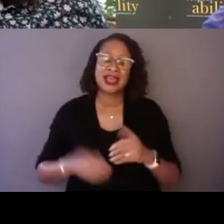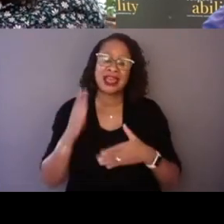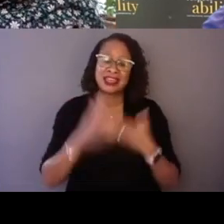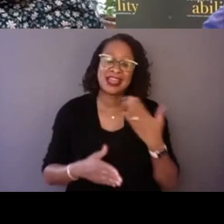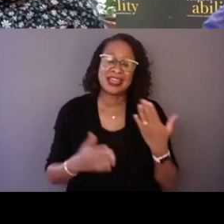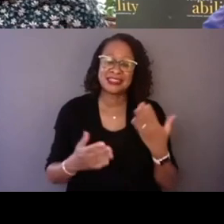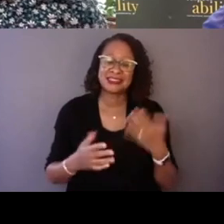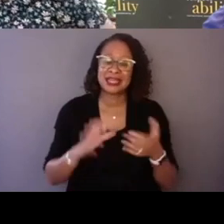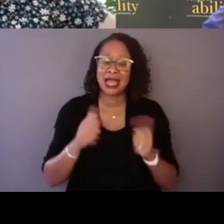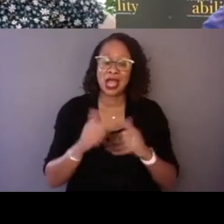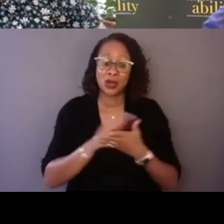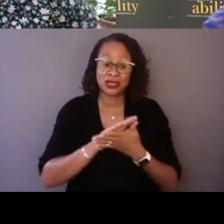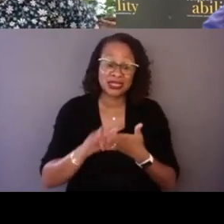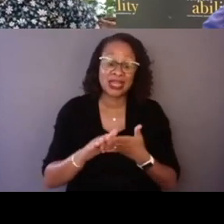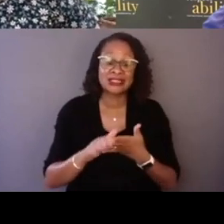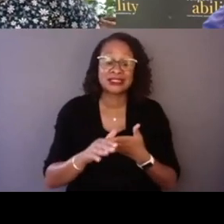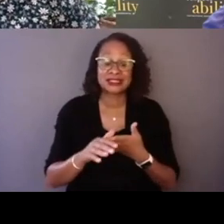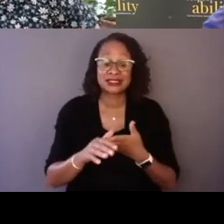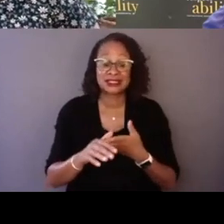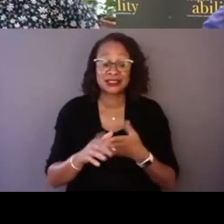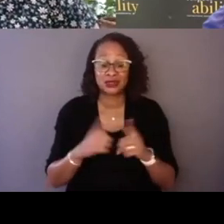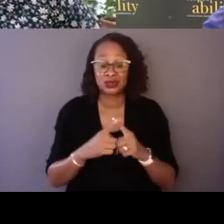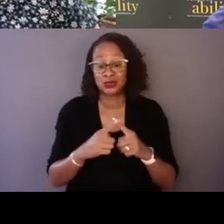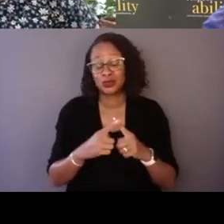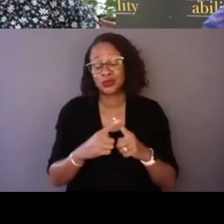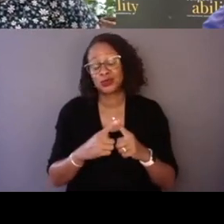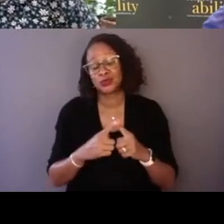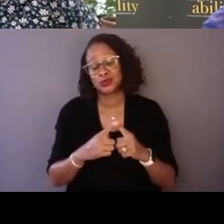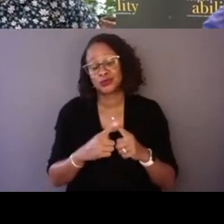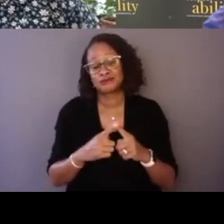how delightful it was to